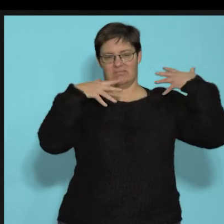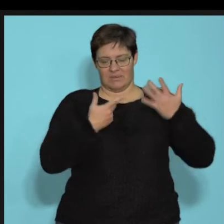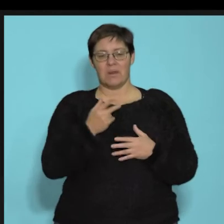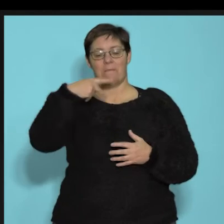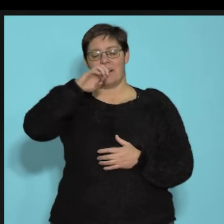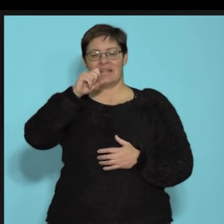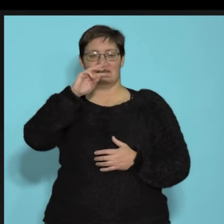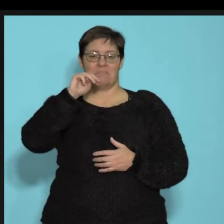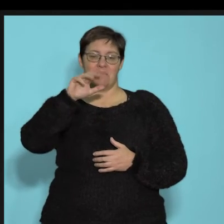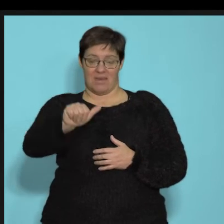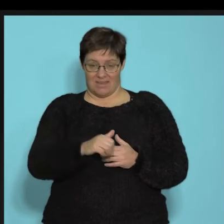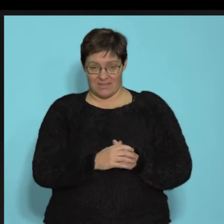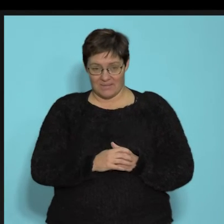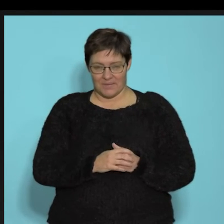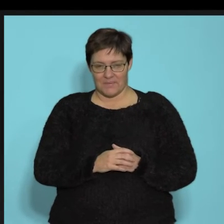blood plasma.